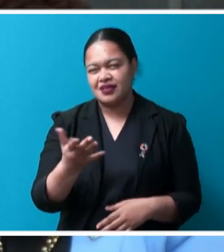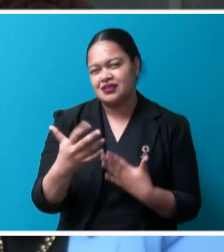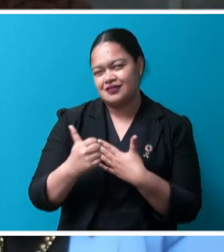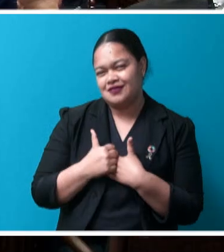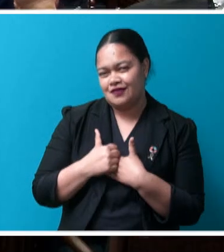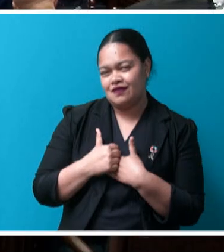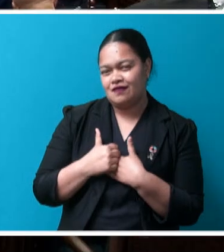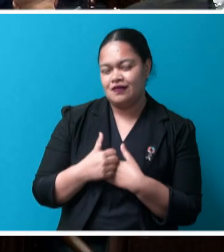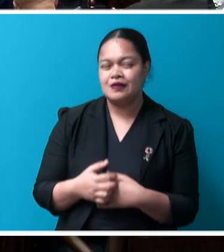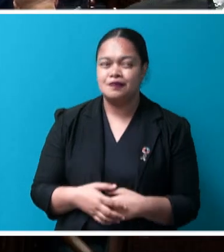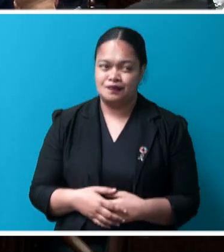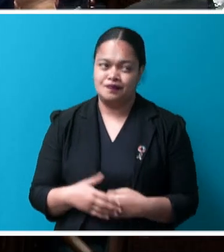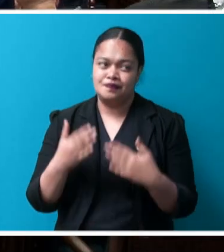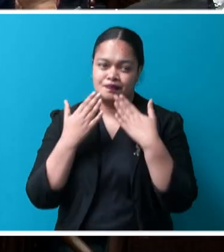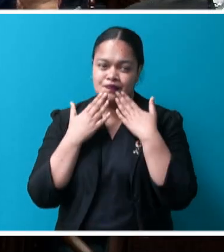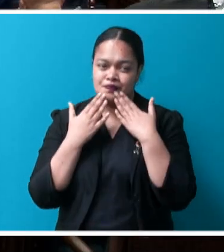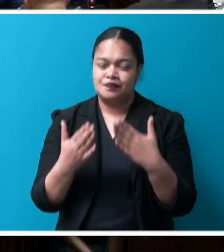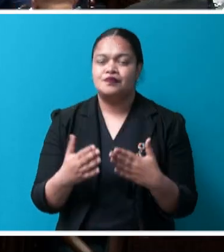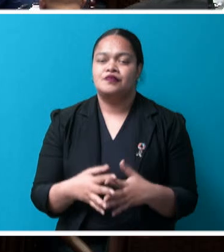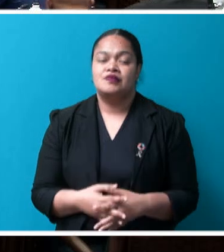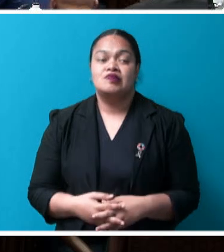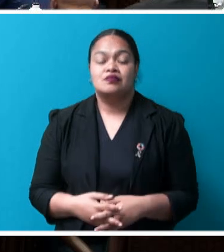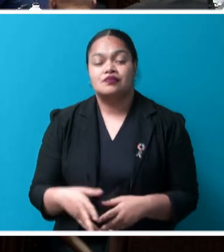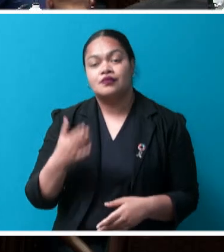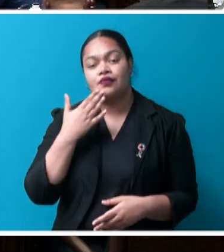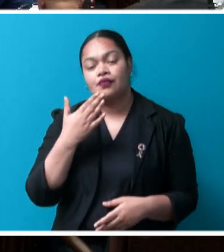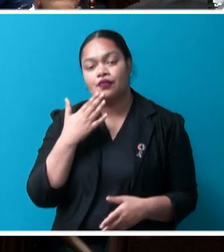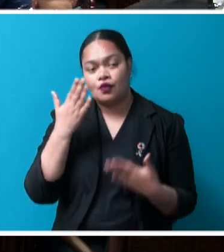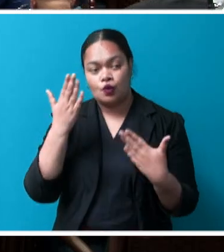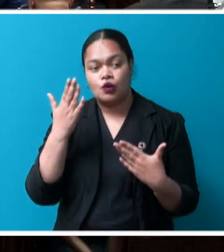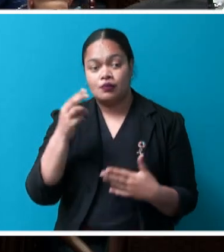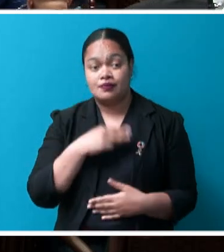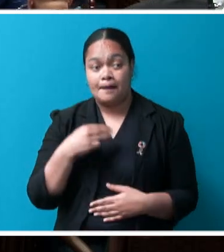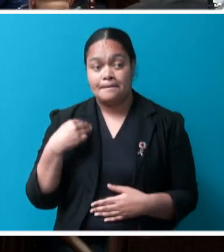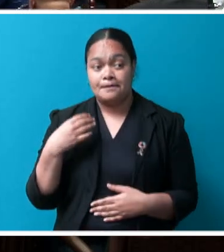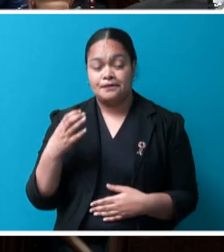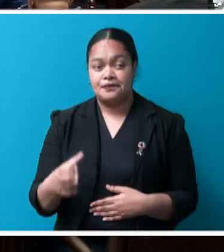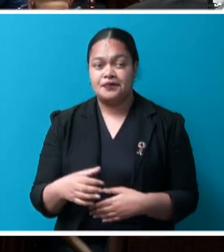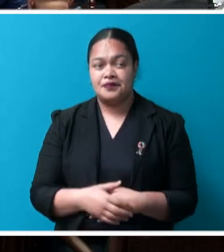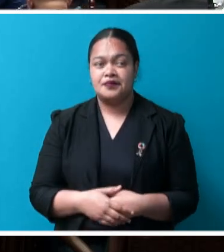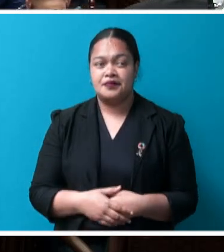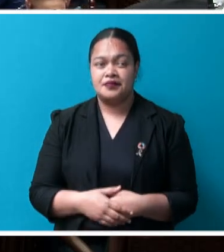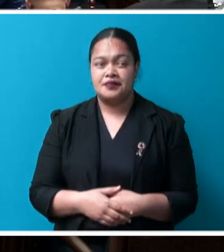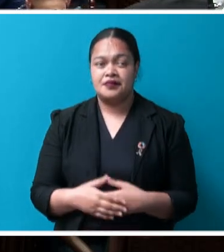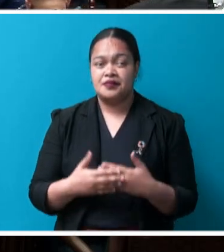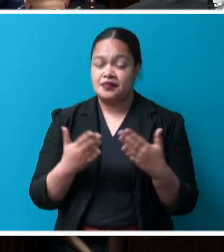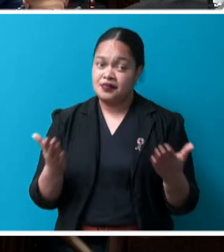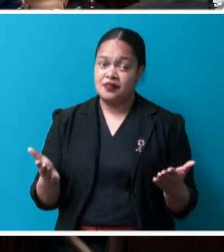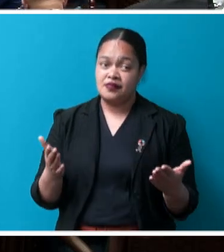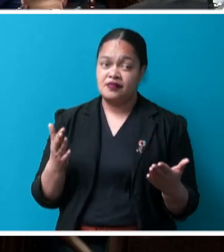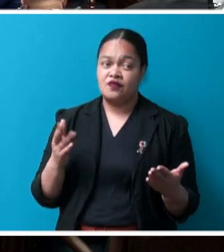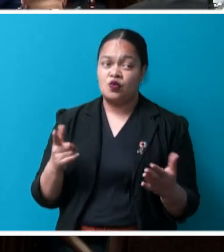Thank you, Honourable Minster. I now floor is open for supplementary questions.